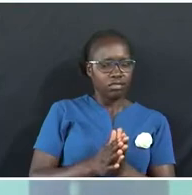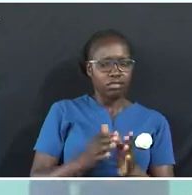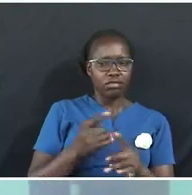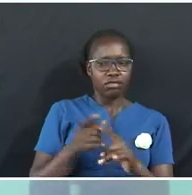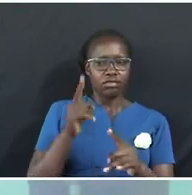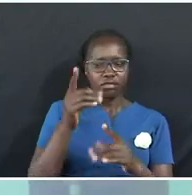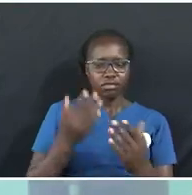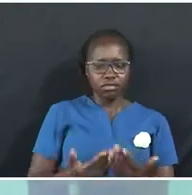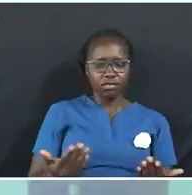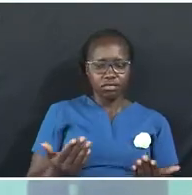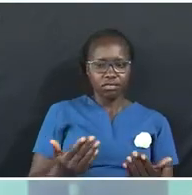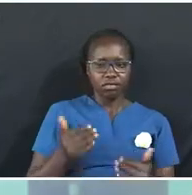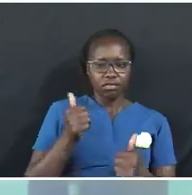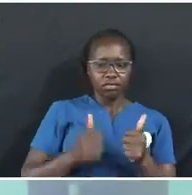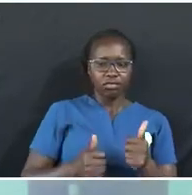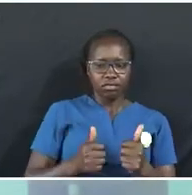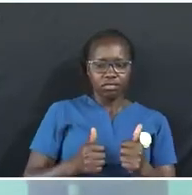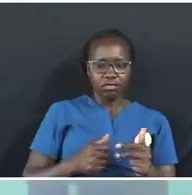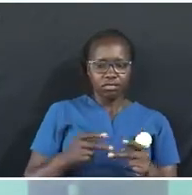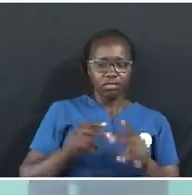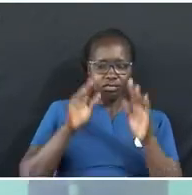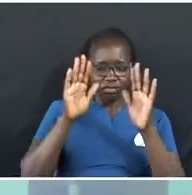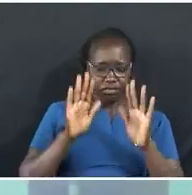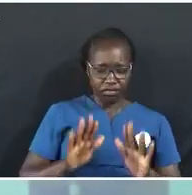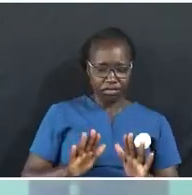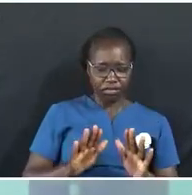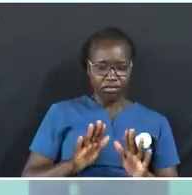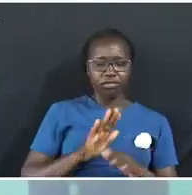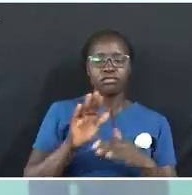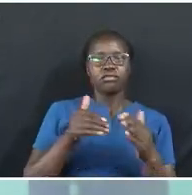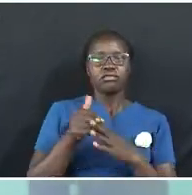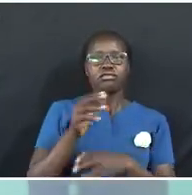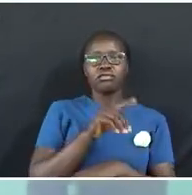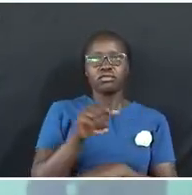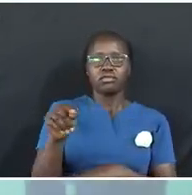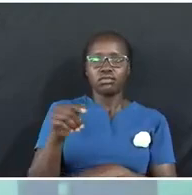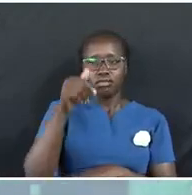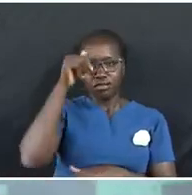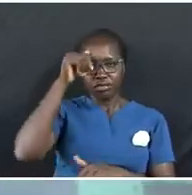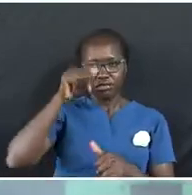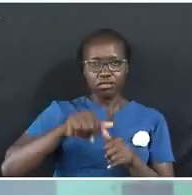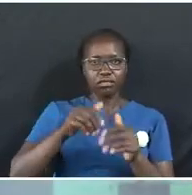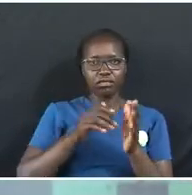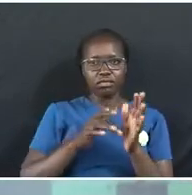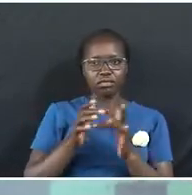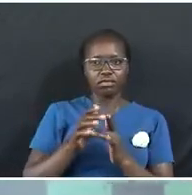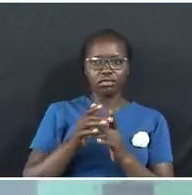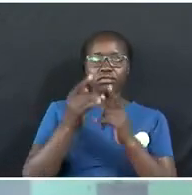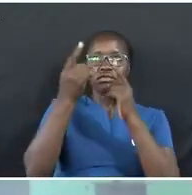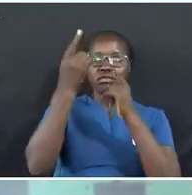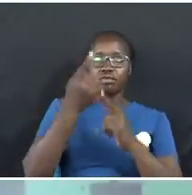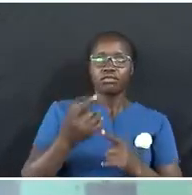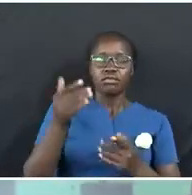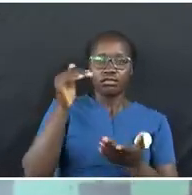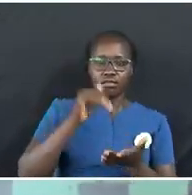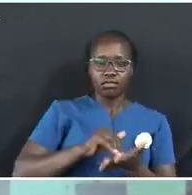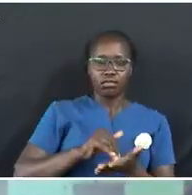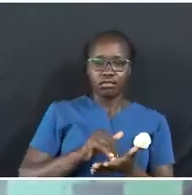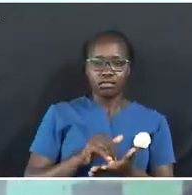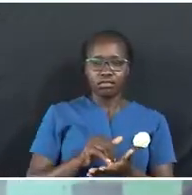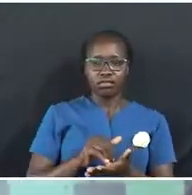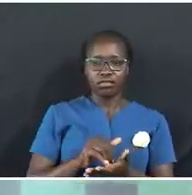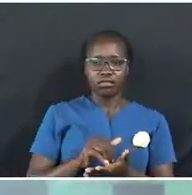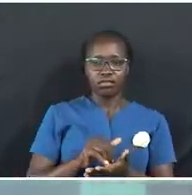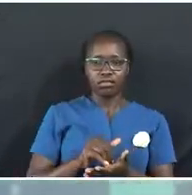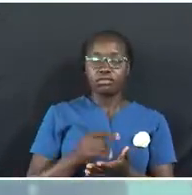one thing which is common and the most urgent than all of them, remember, Jesus is doing what? He's coming again.